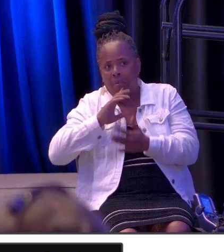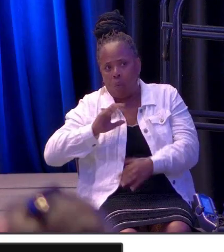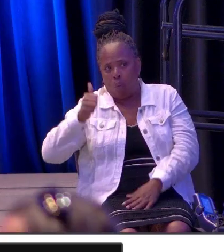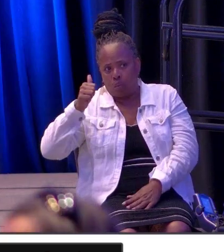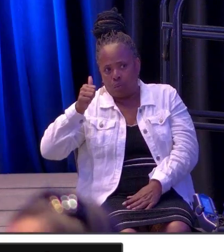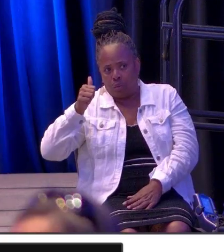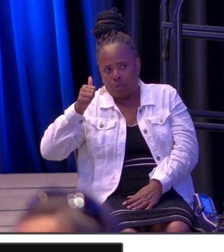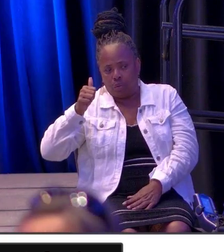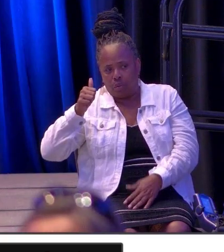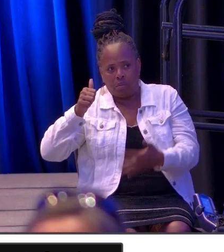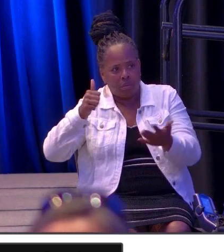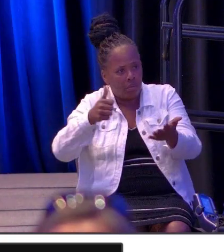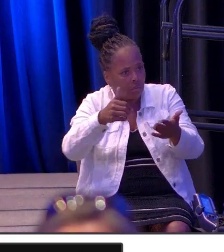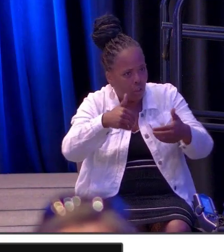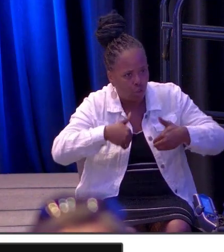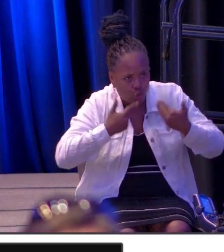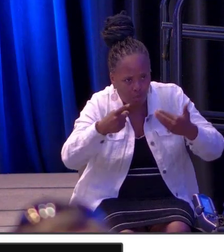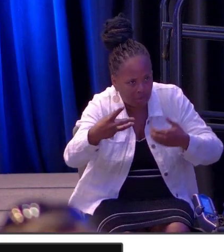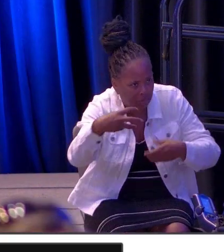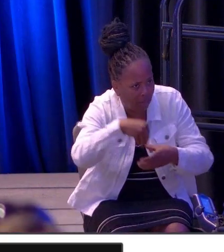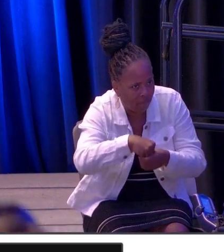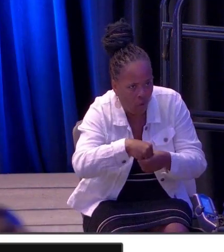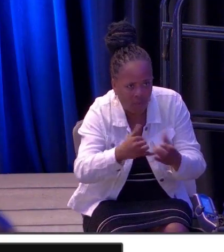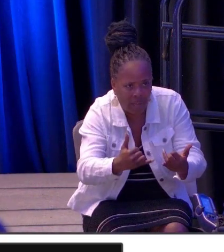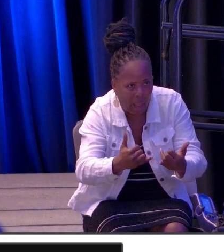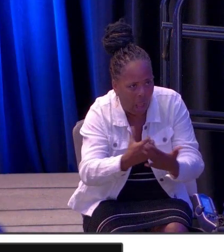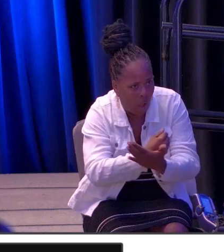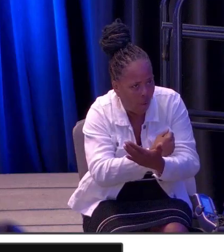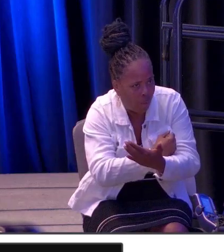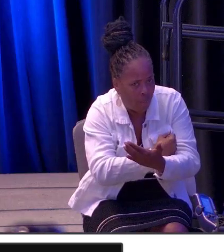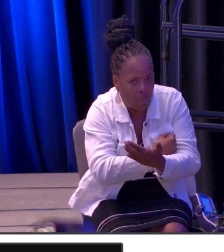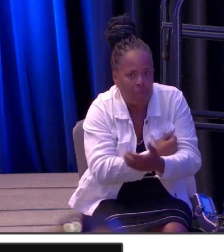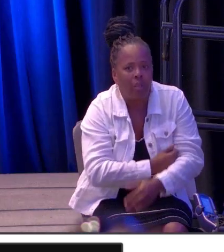get the youth involved. Yes, absolutely.